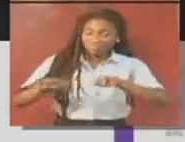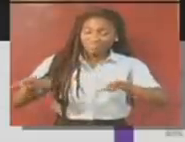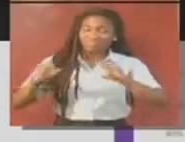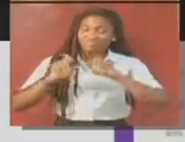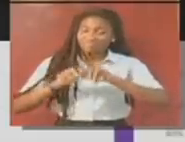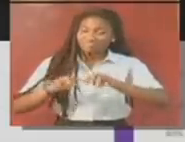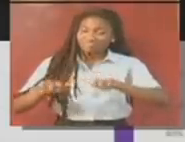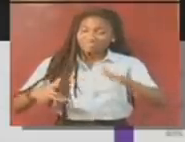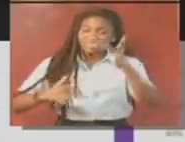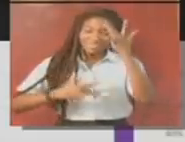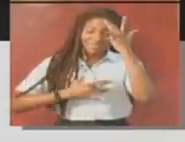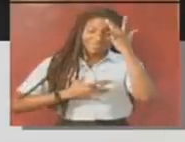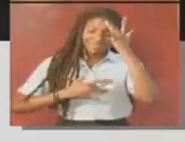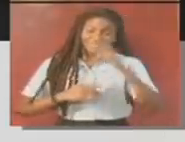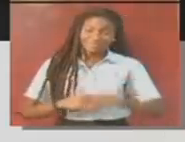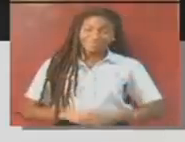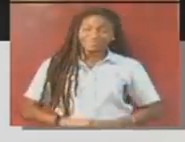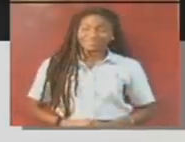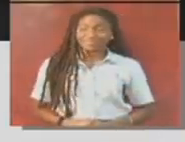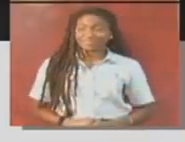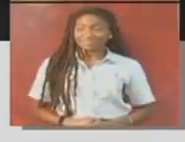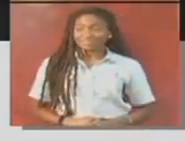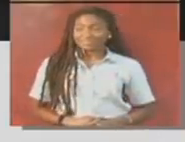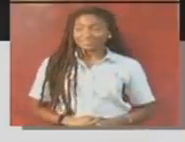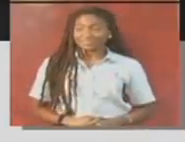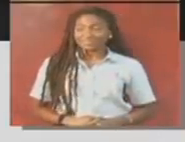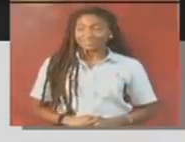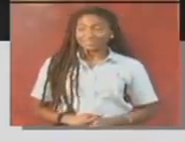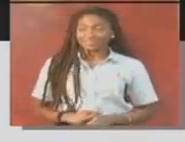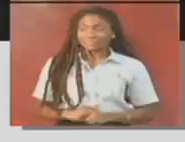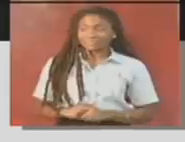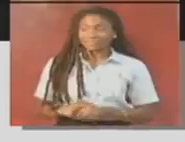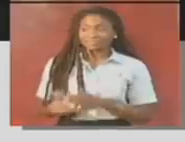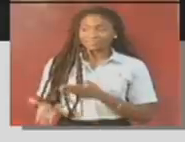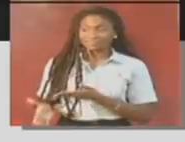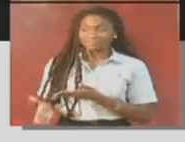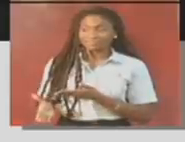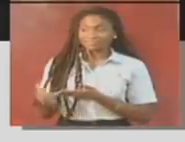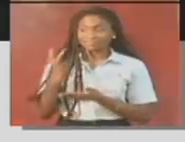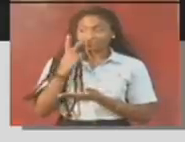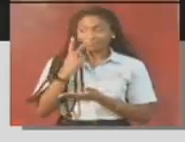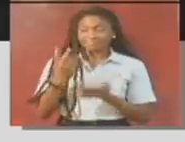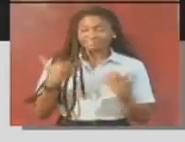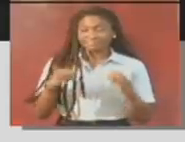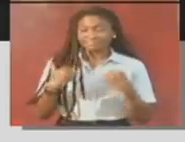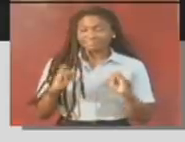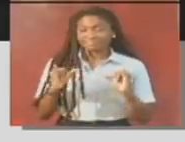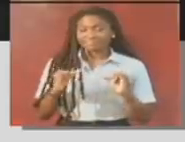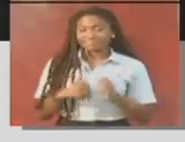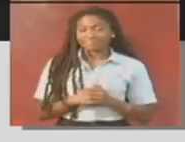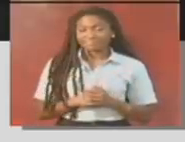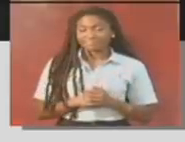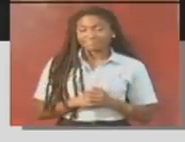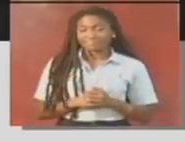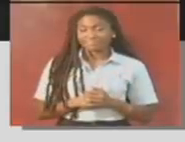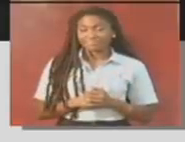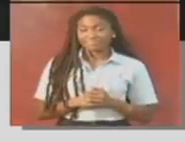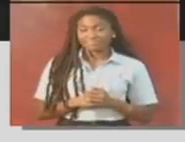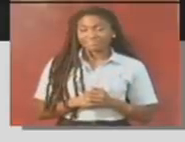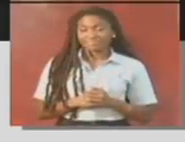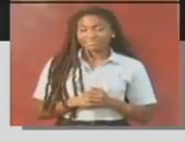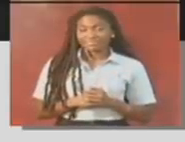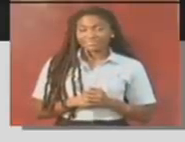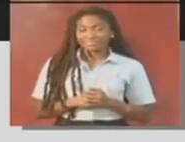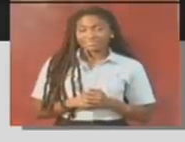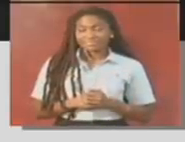in time. Next slide, please. The demographics remain largely as they have been for the duration of the